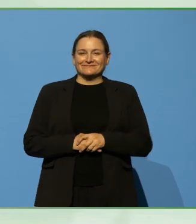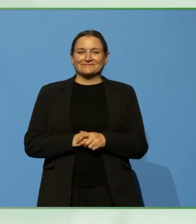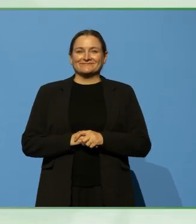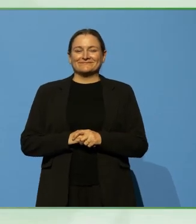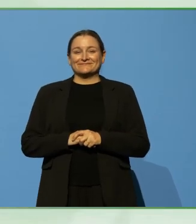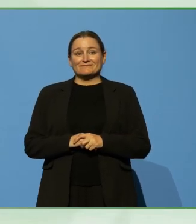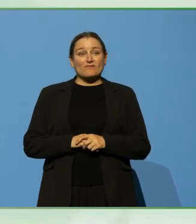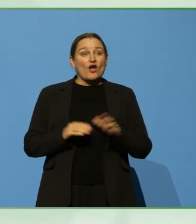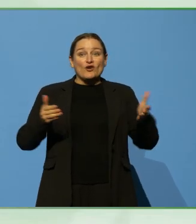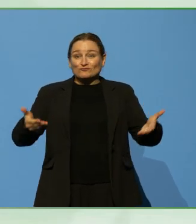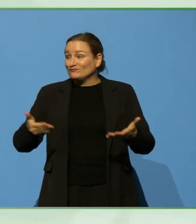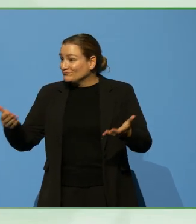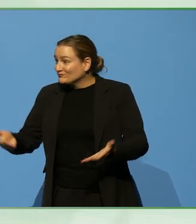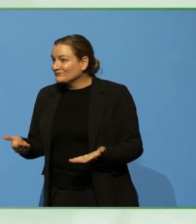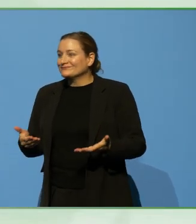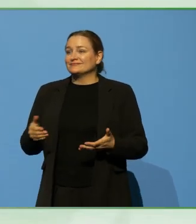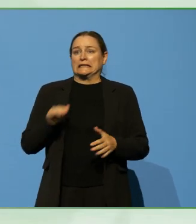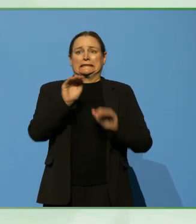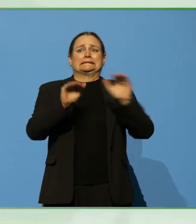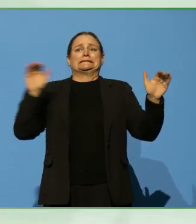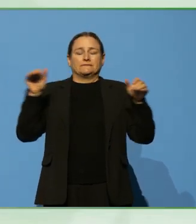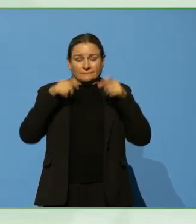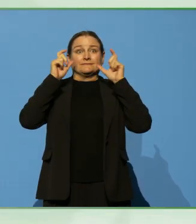Sorry for waking you up.